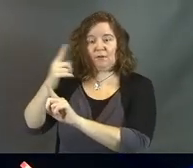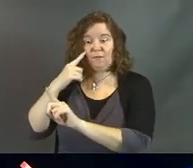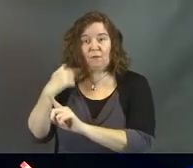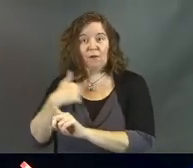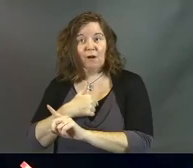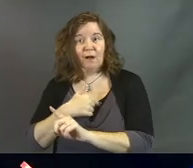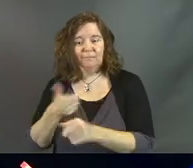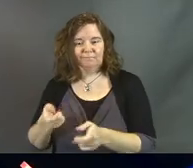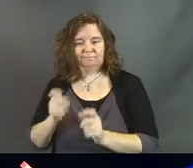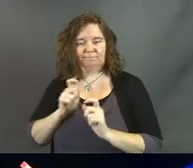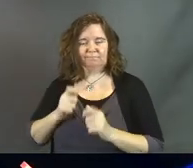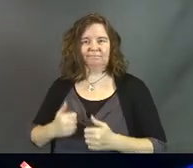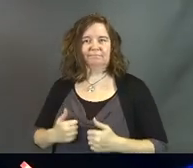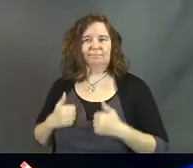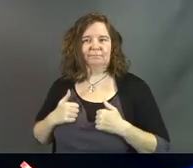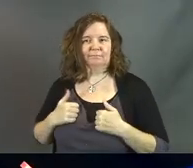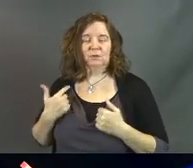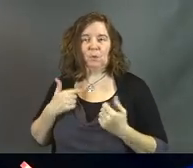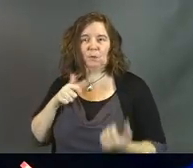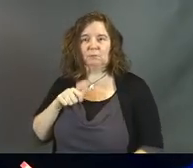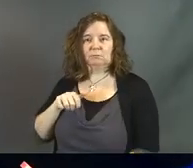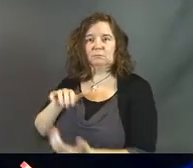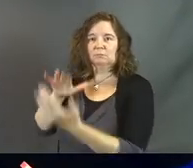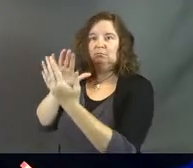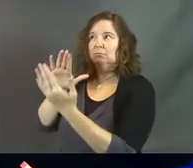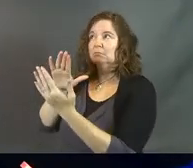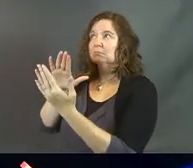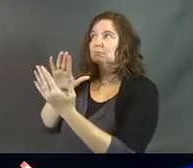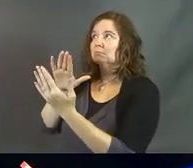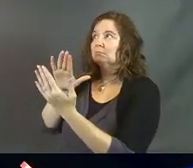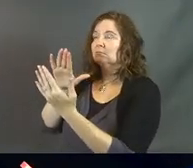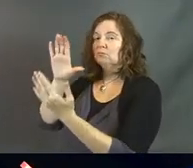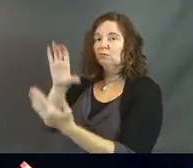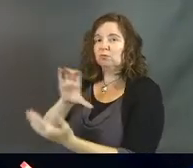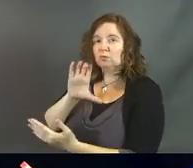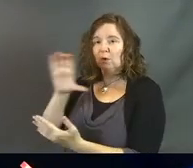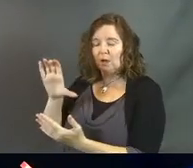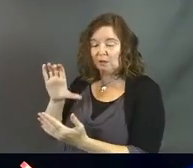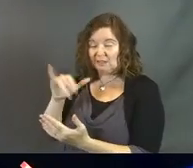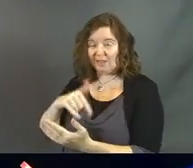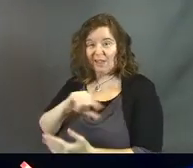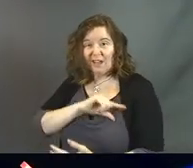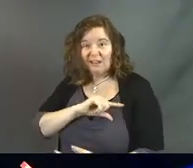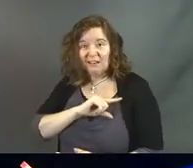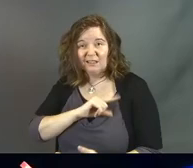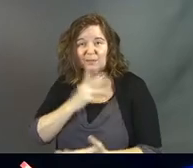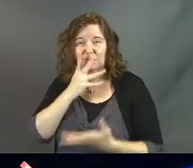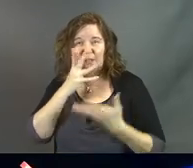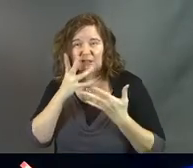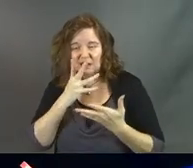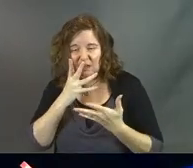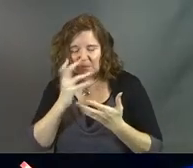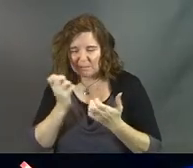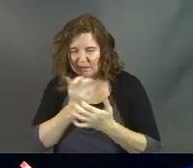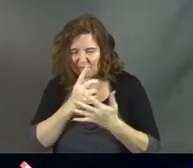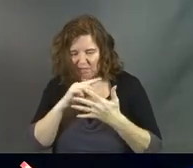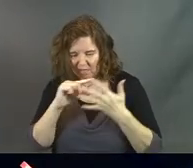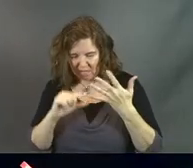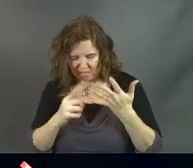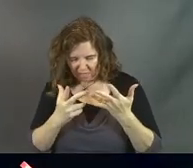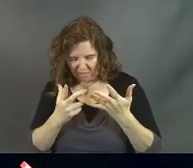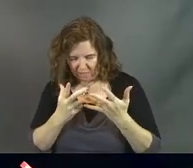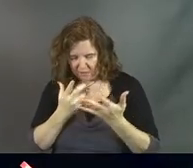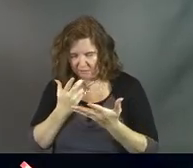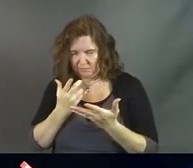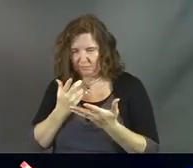us life. So we come to the foot of the cross and we lay down that guilt, we lay down that shame, we lay down what